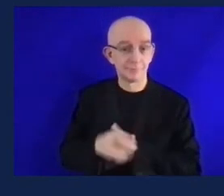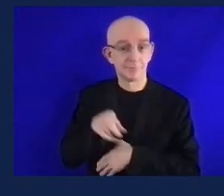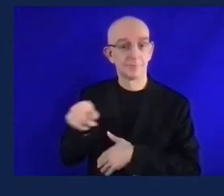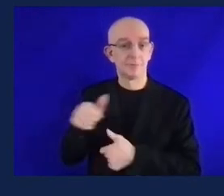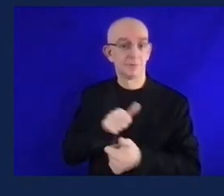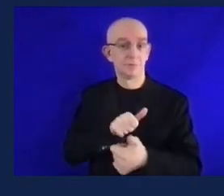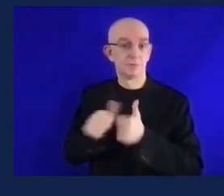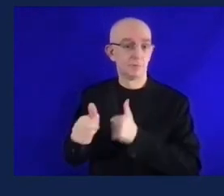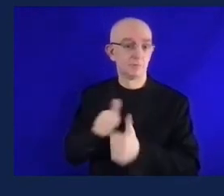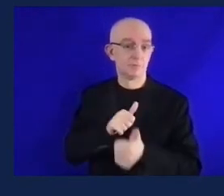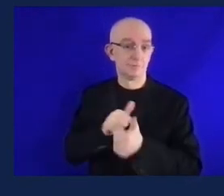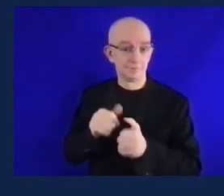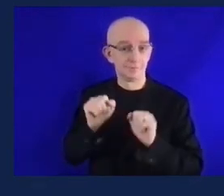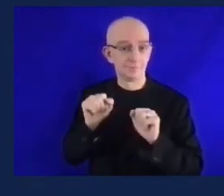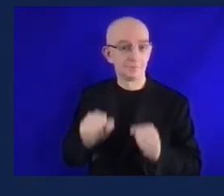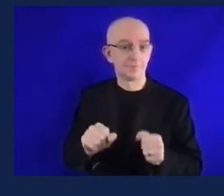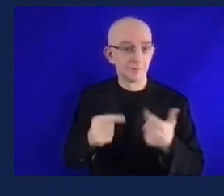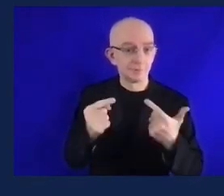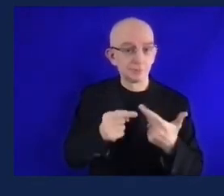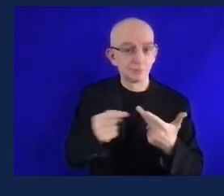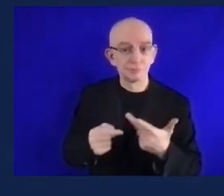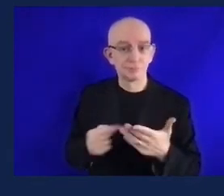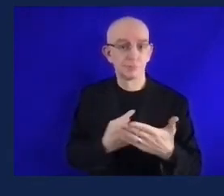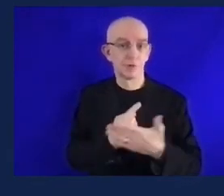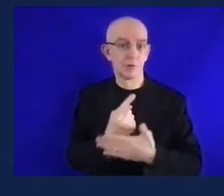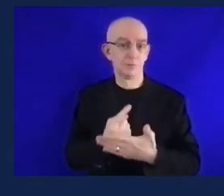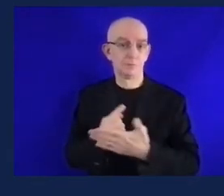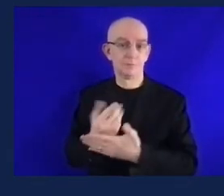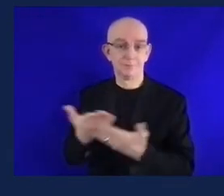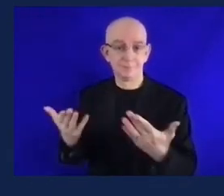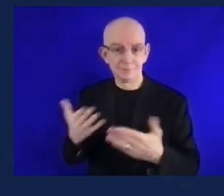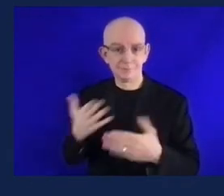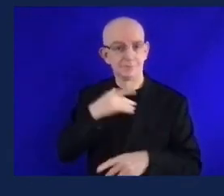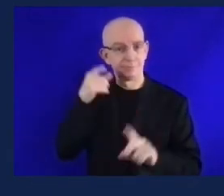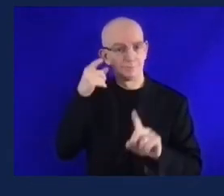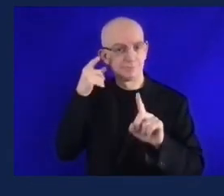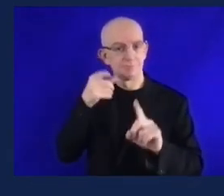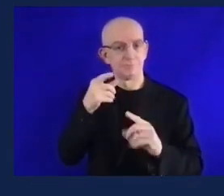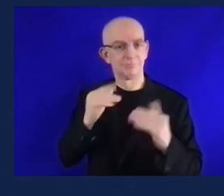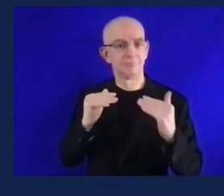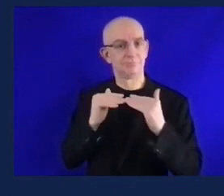the conditions for disabled people. Hopefully, in the near future, they